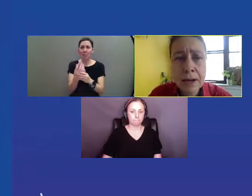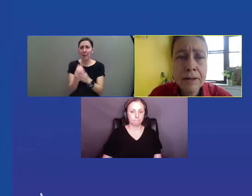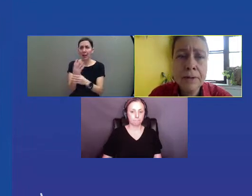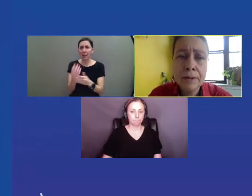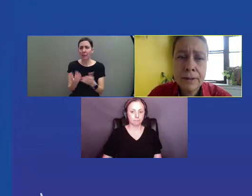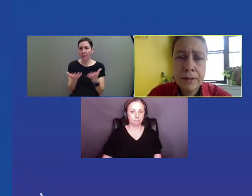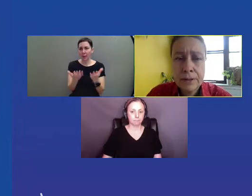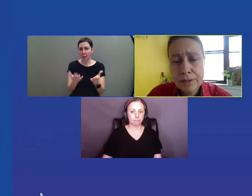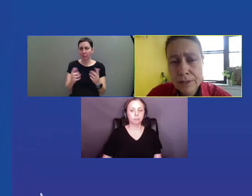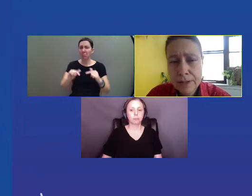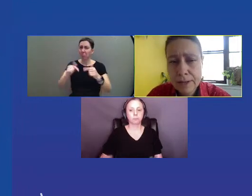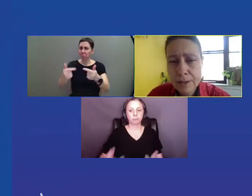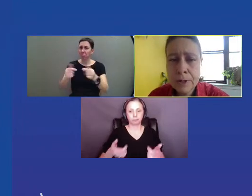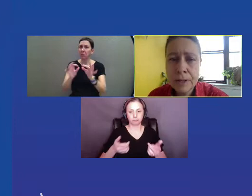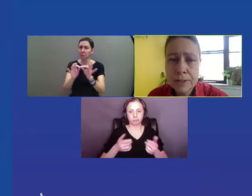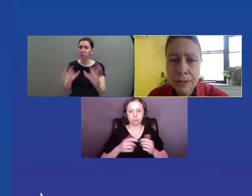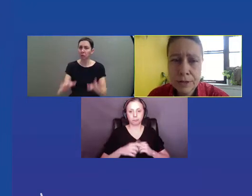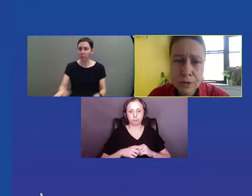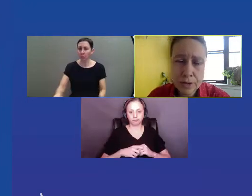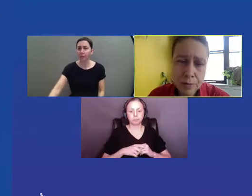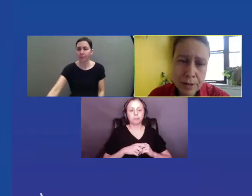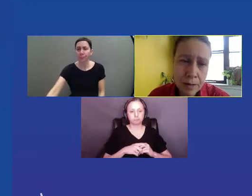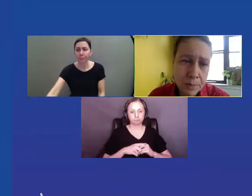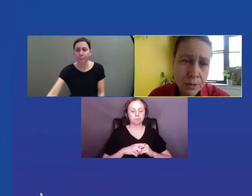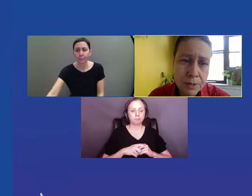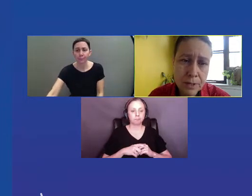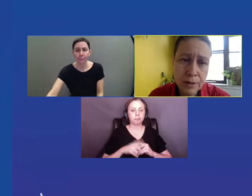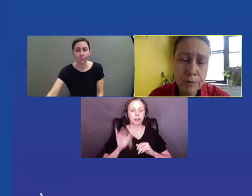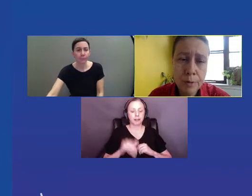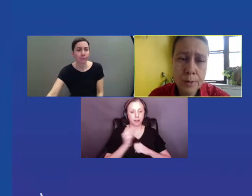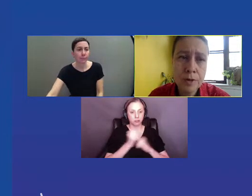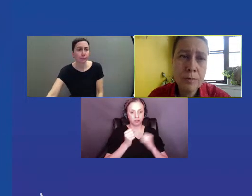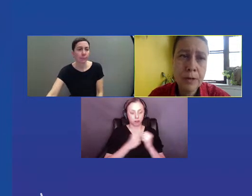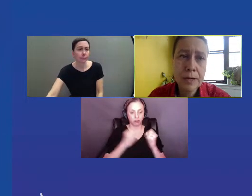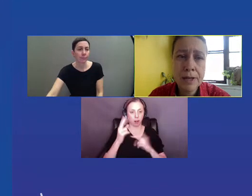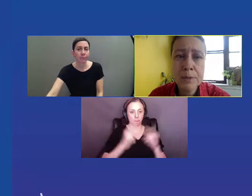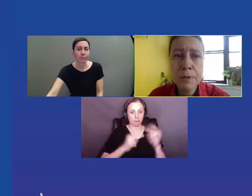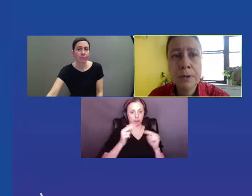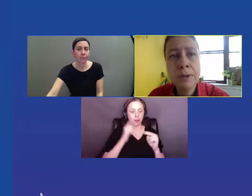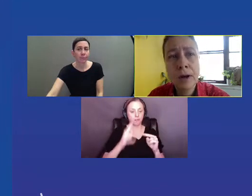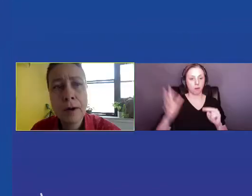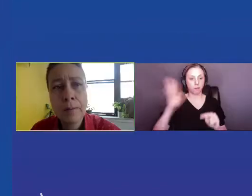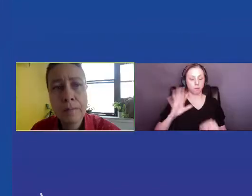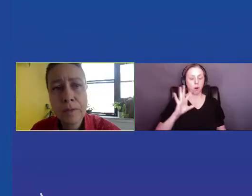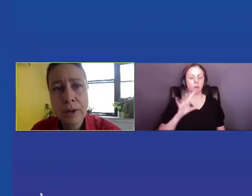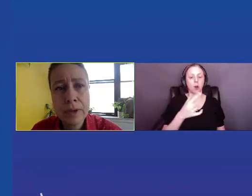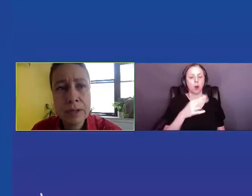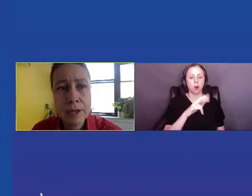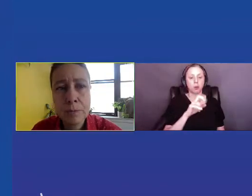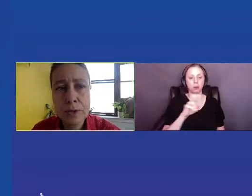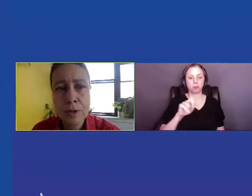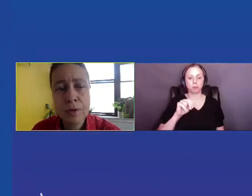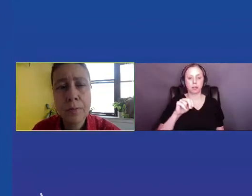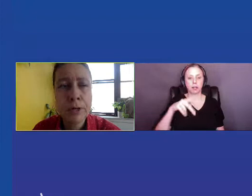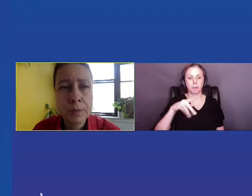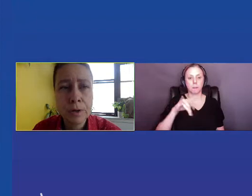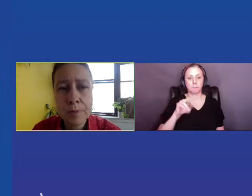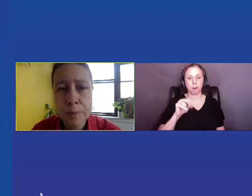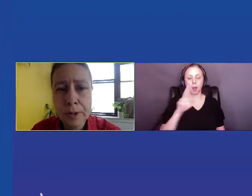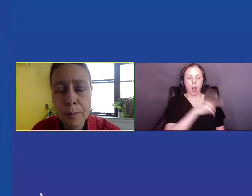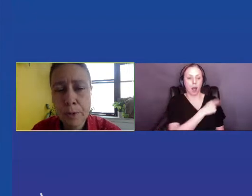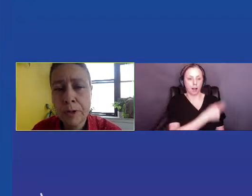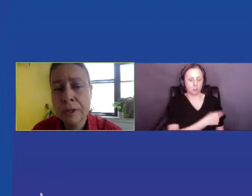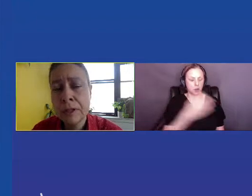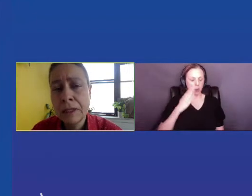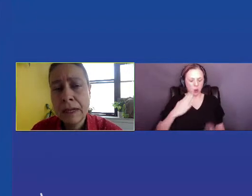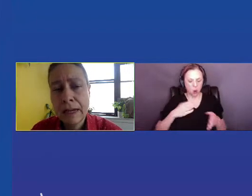Next slide. This next one is a structure that I built in the former Greenpoint Hospital on the edge between Greenpoint and